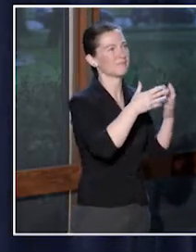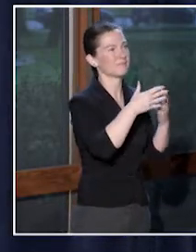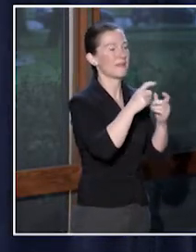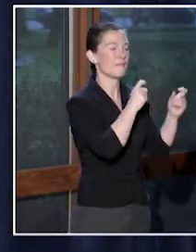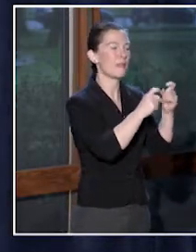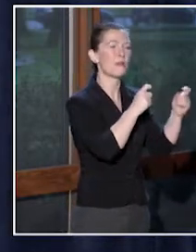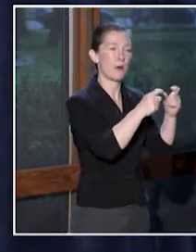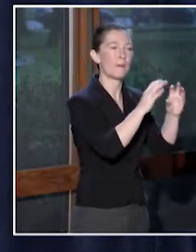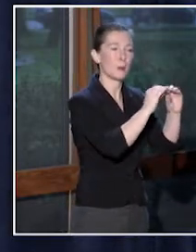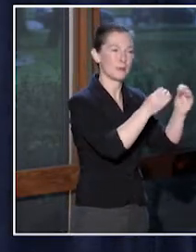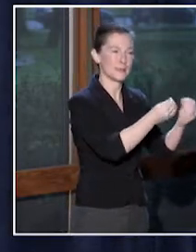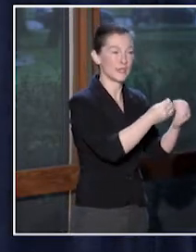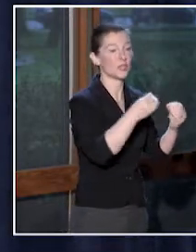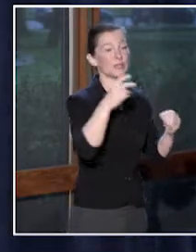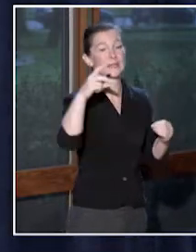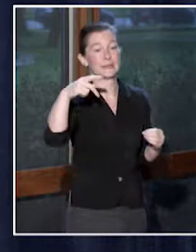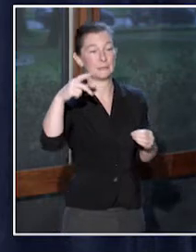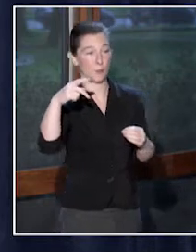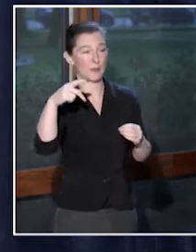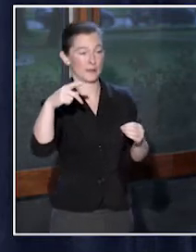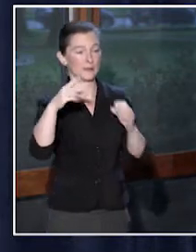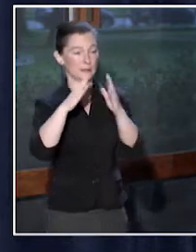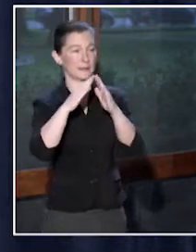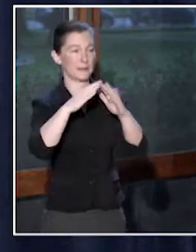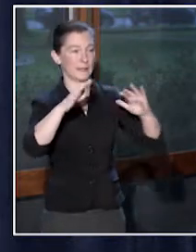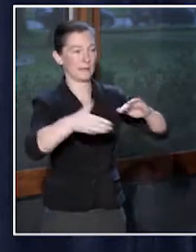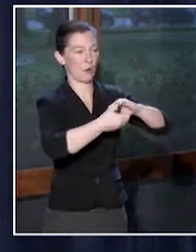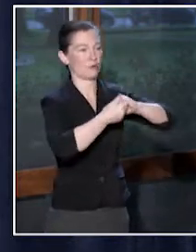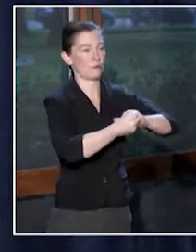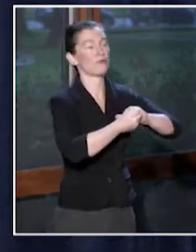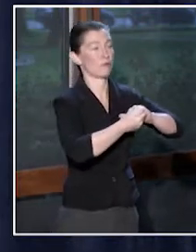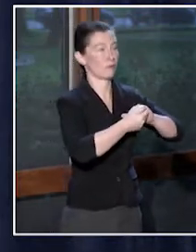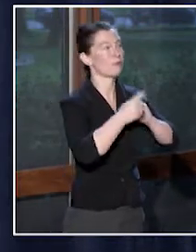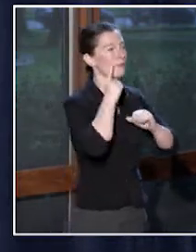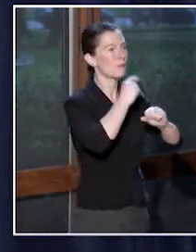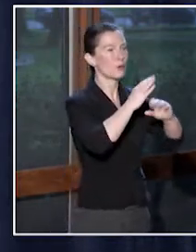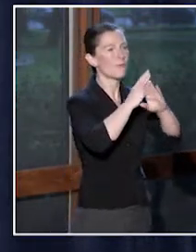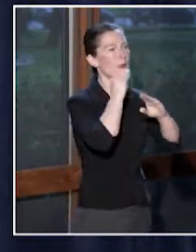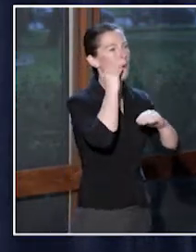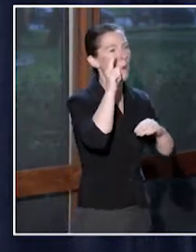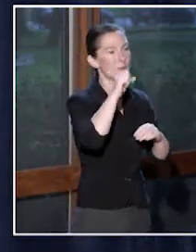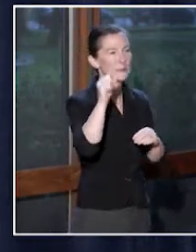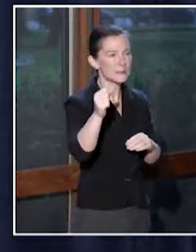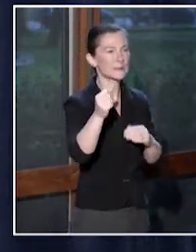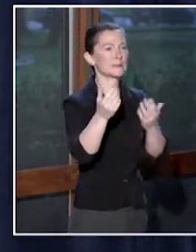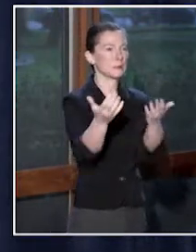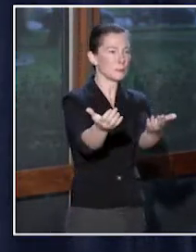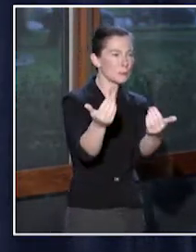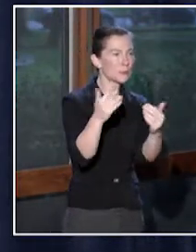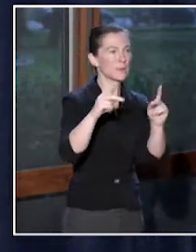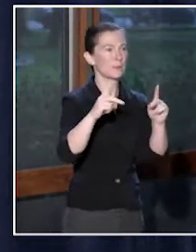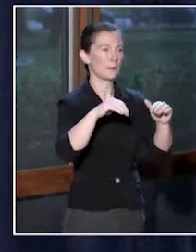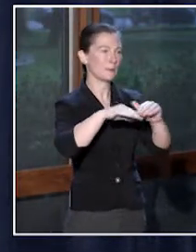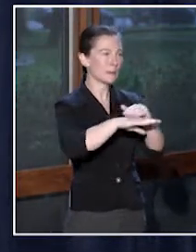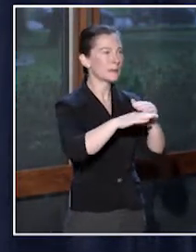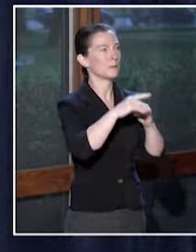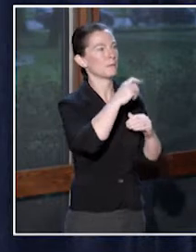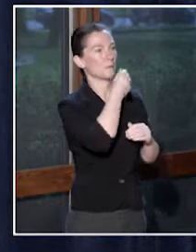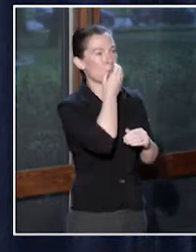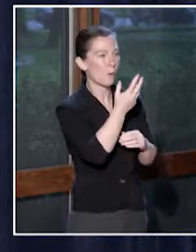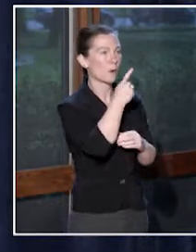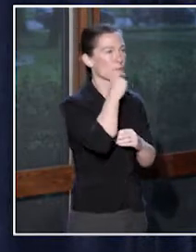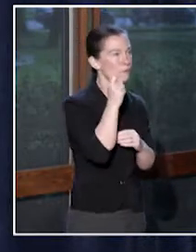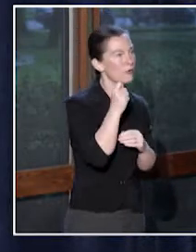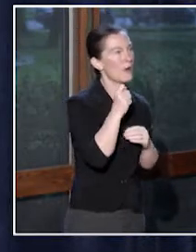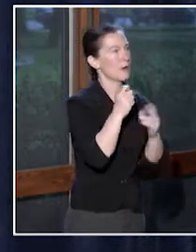will get people experiencing homelessness off the streets into a warm, dry place with water and sanitation and connect them with